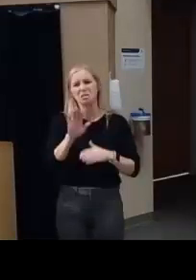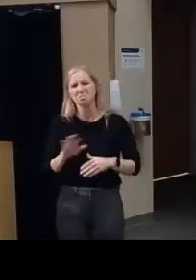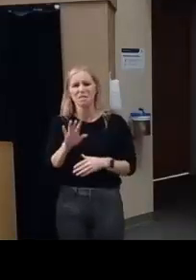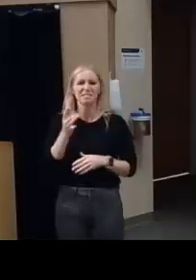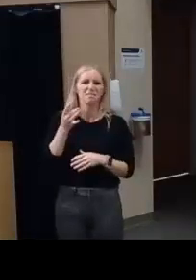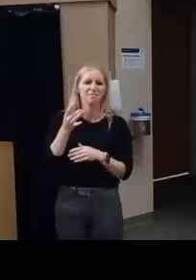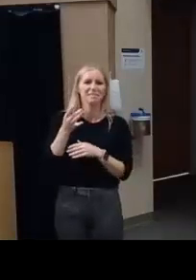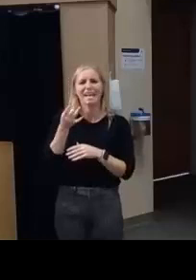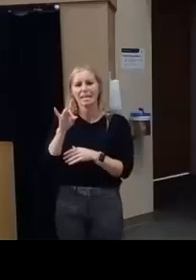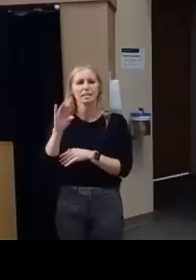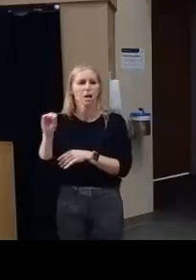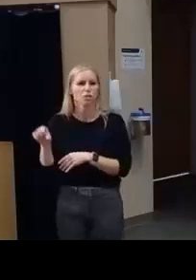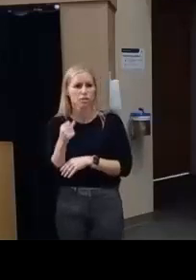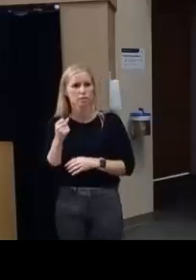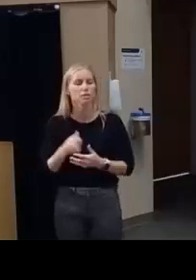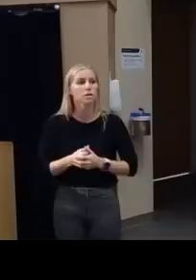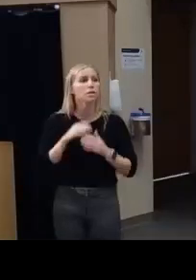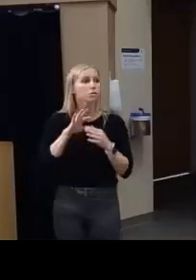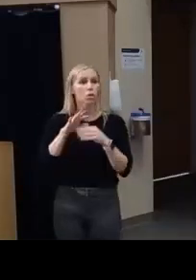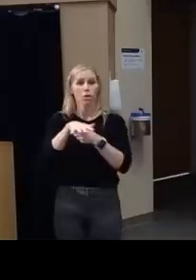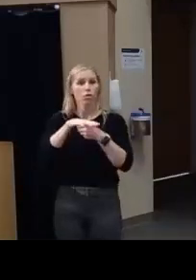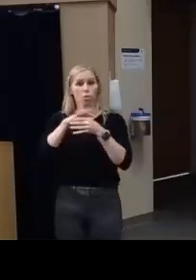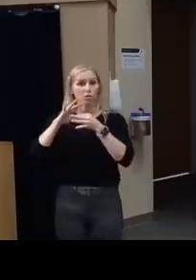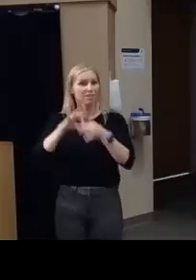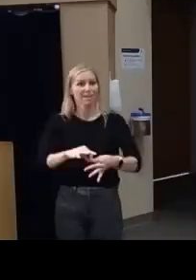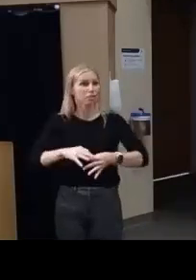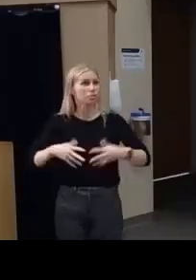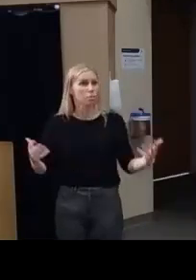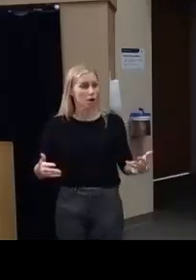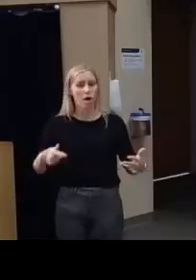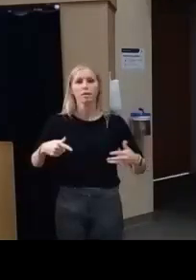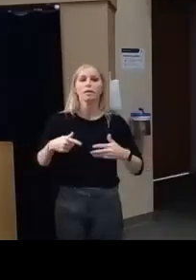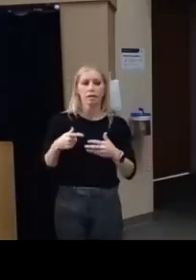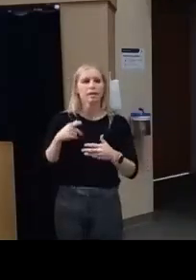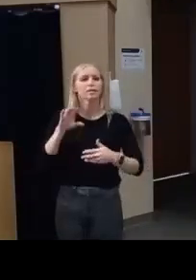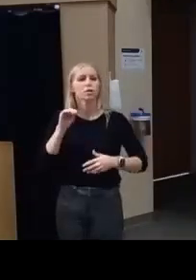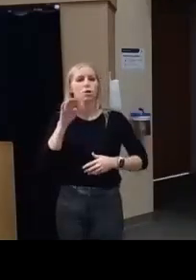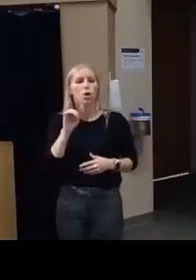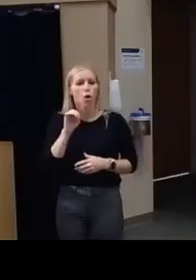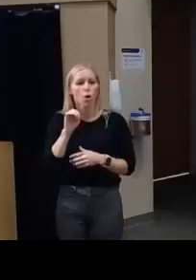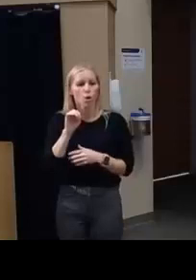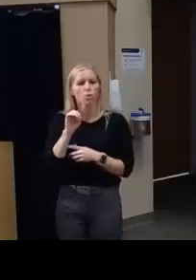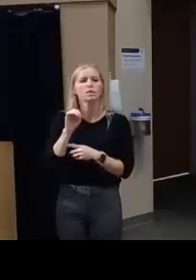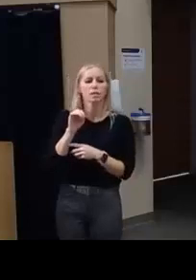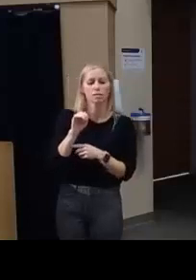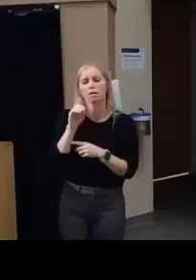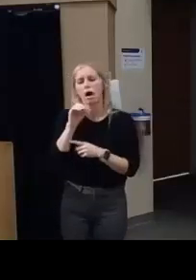The local connection here is the Code of Handsome Lake. This was a sort